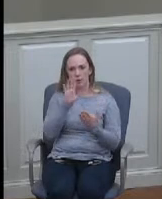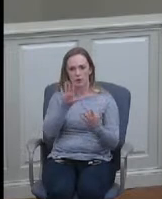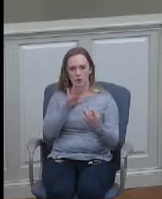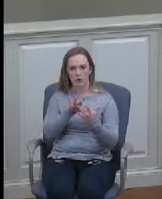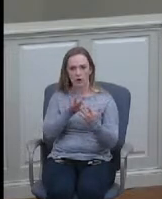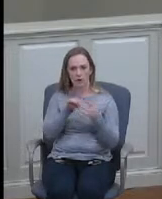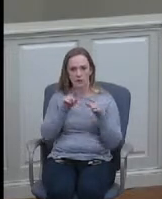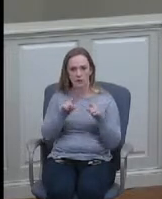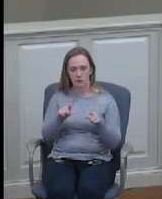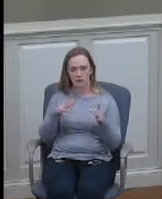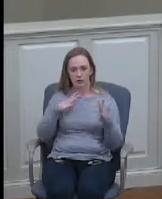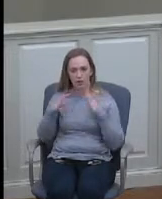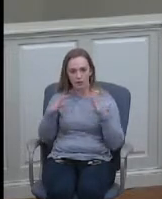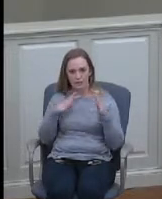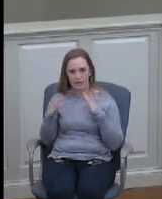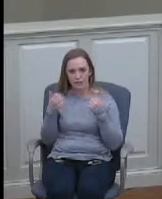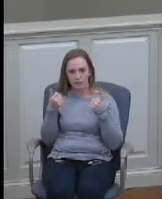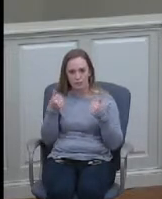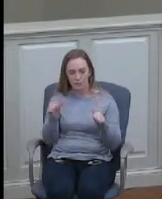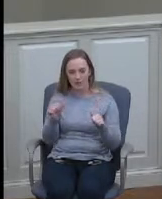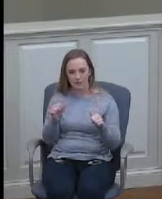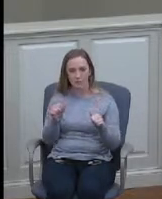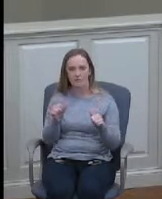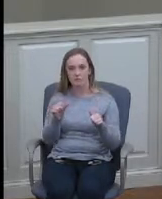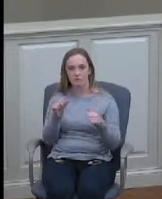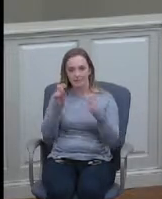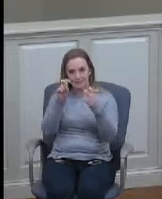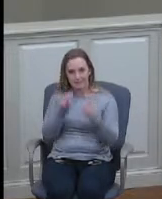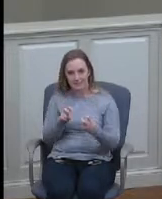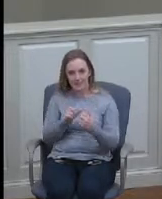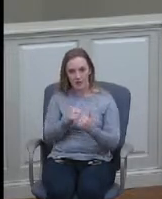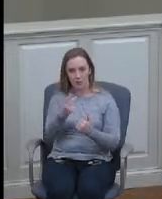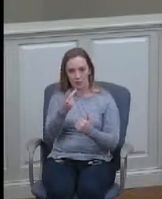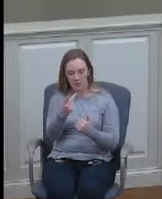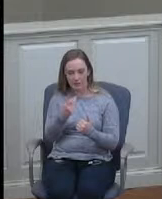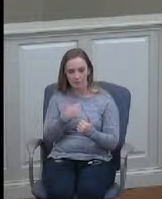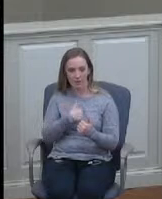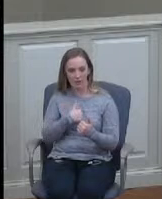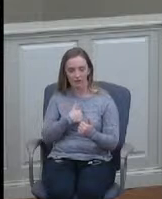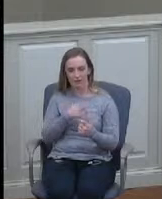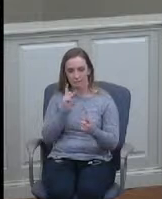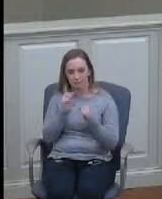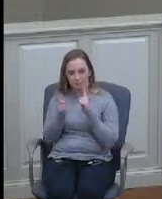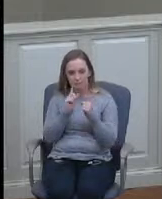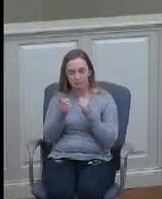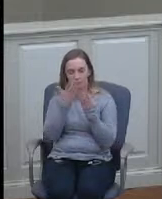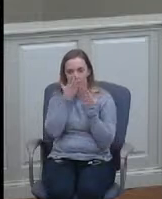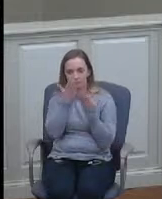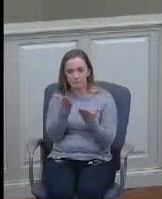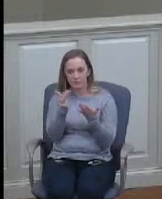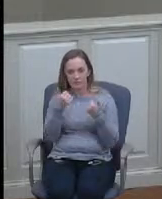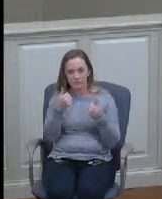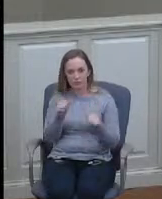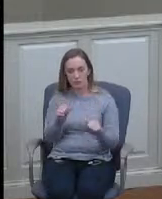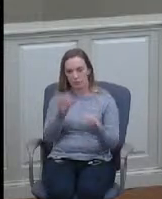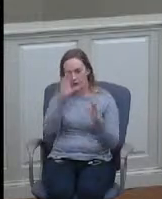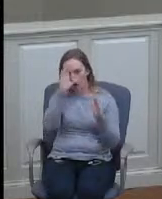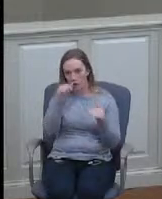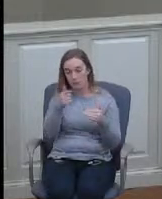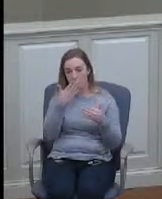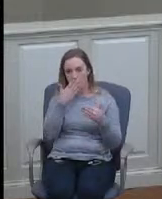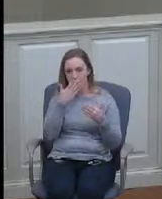holidays to try to sit down and have a dialogue, and I appreciated that effort, and hope you appreciated my efforts